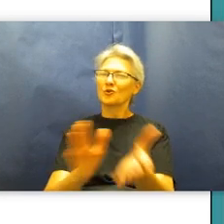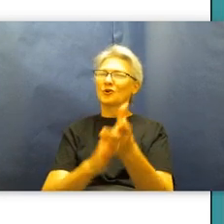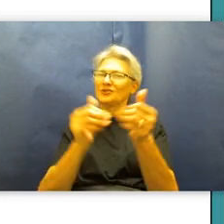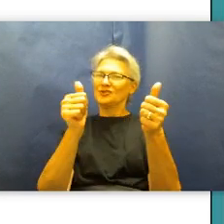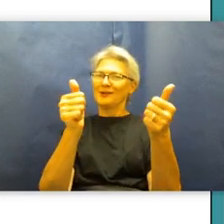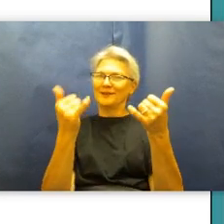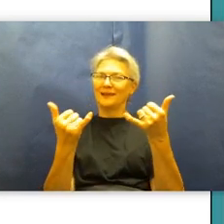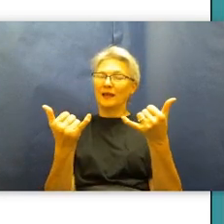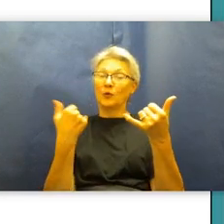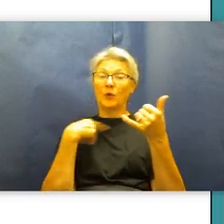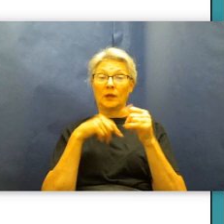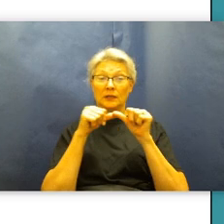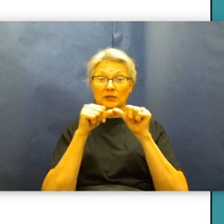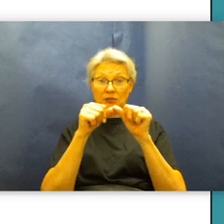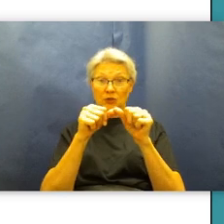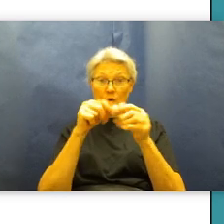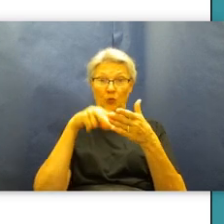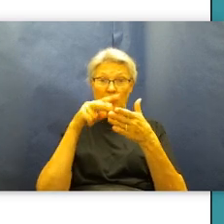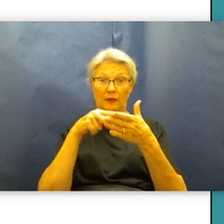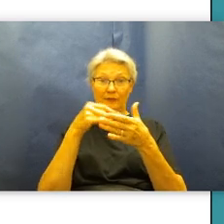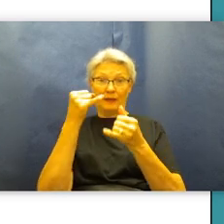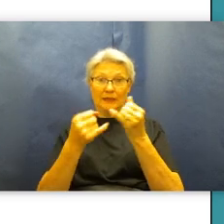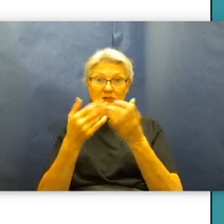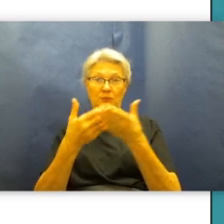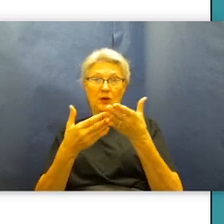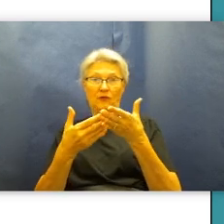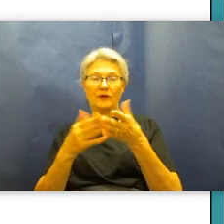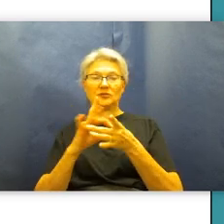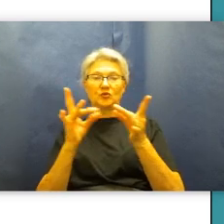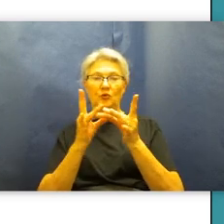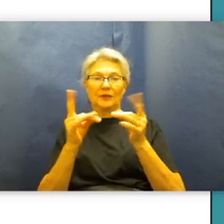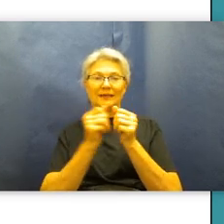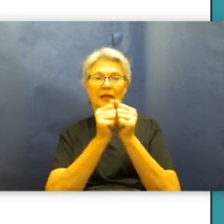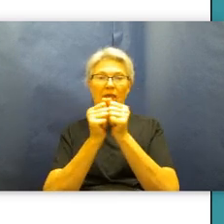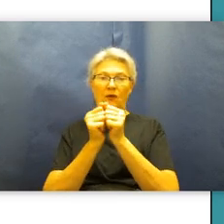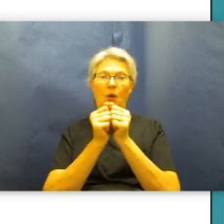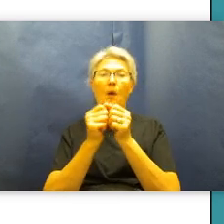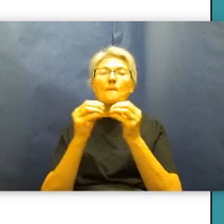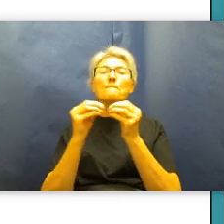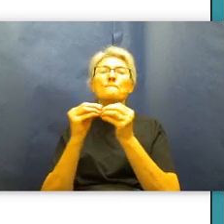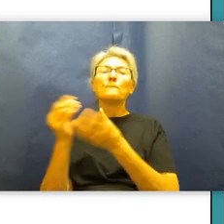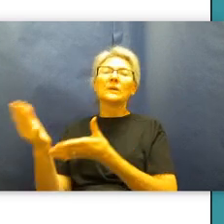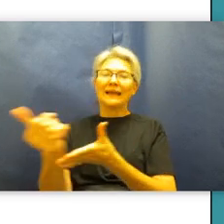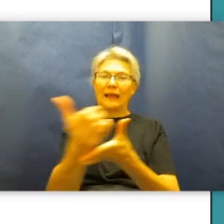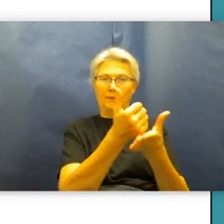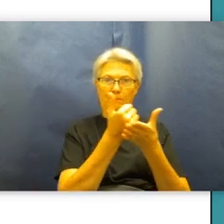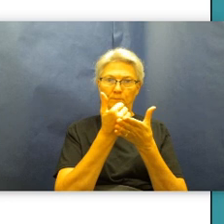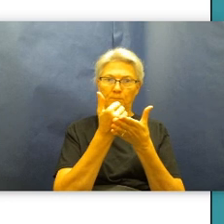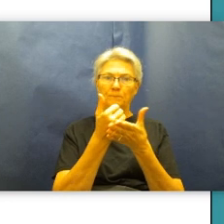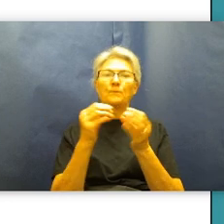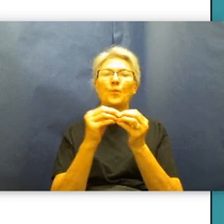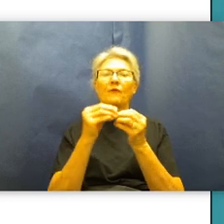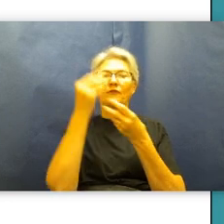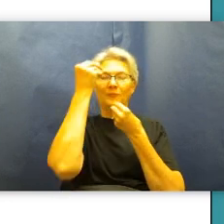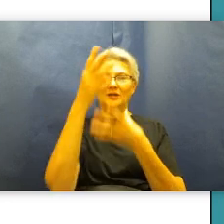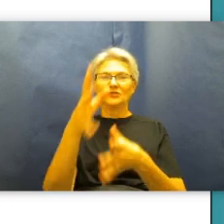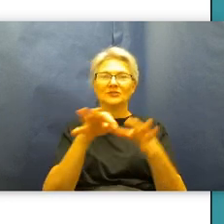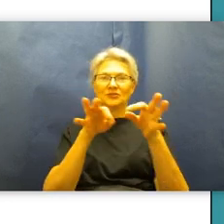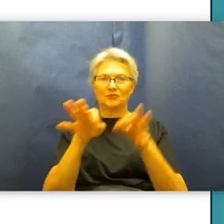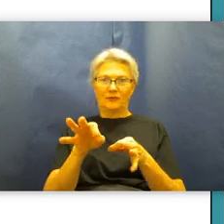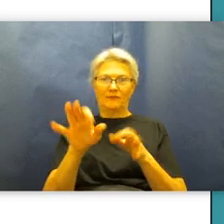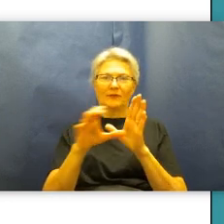Great job today. We will continue reading the last part of our text to gather more information to continue to describe our characters.